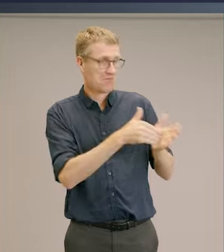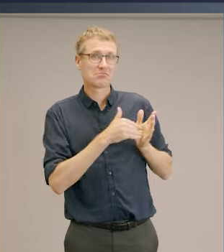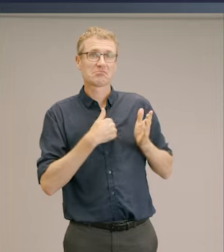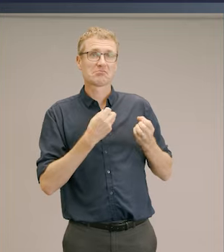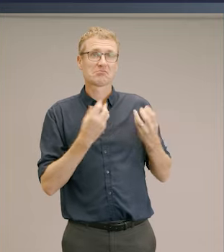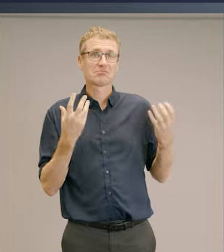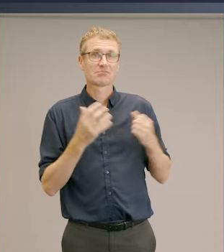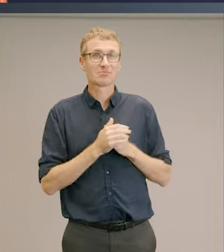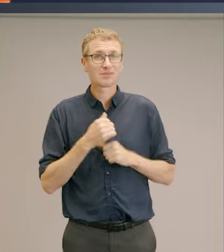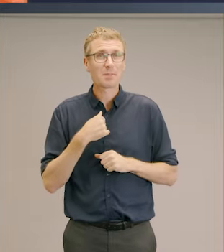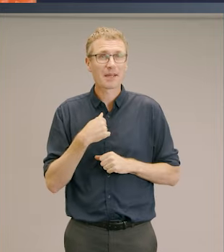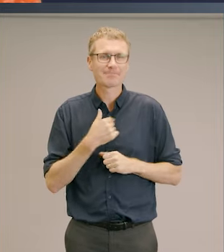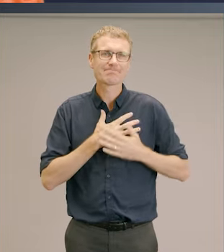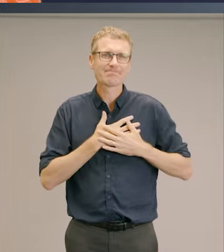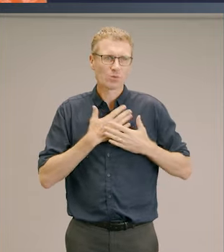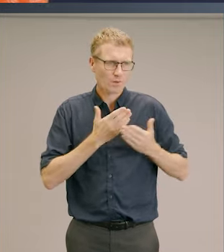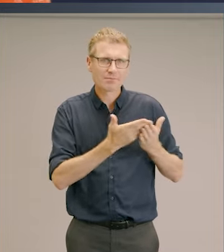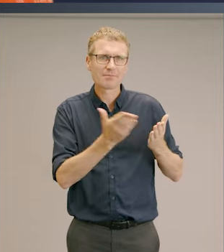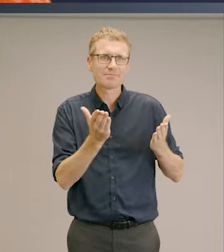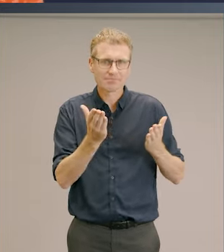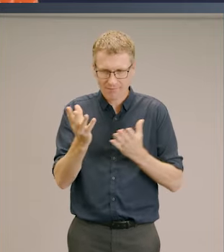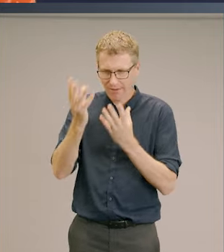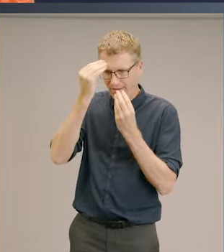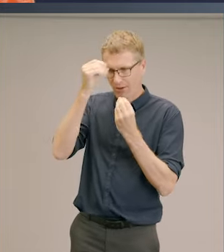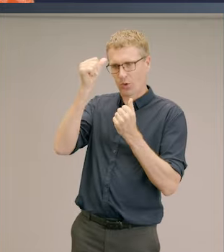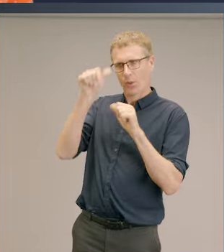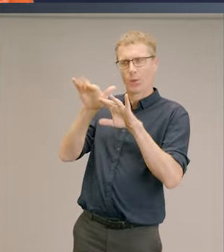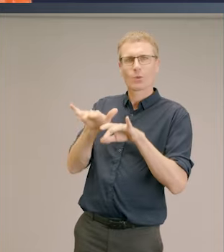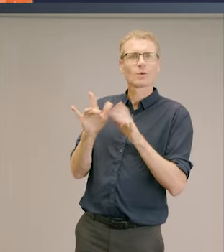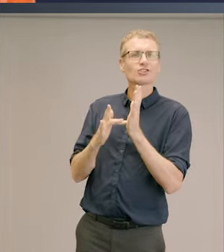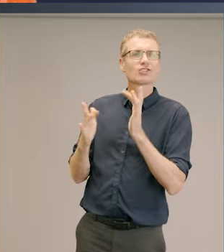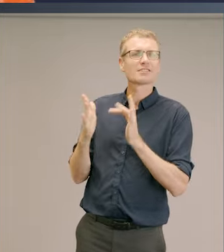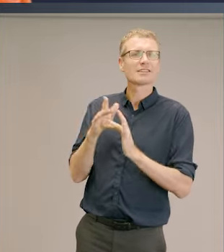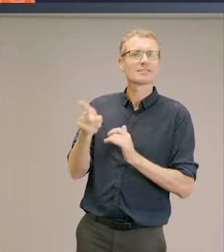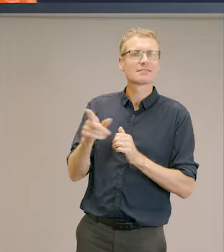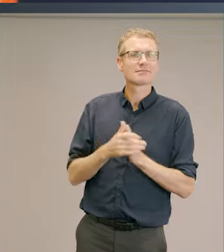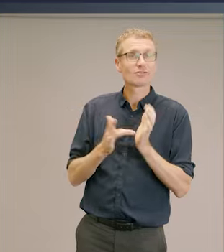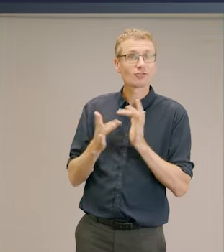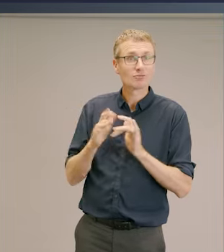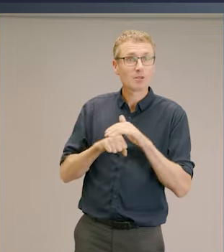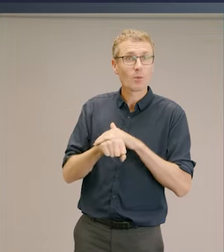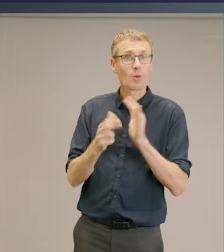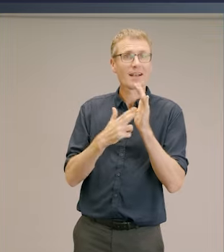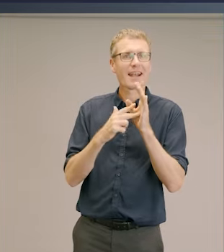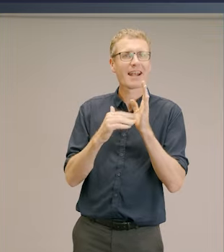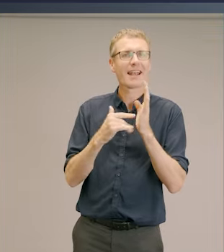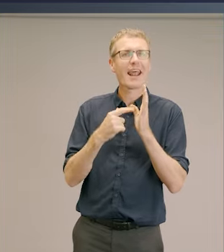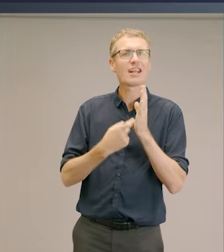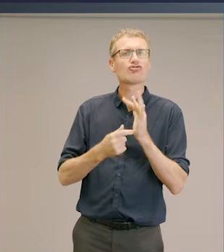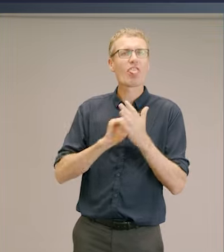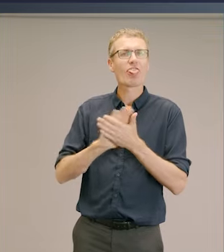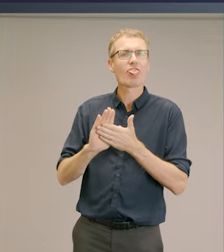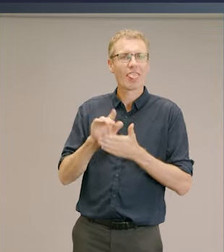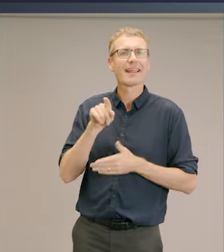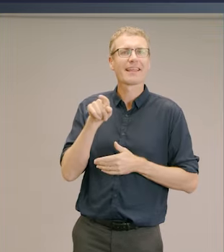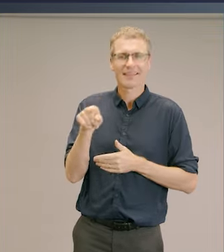we would know Jesus again. We would know Jesus of Nazareth, Yeshua HaNozri,